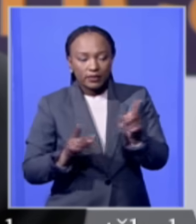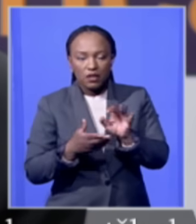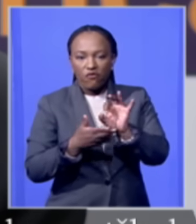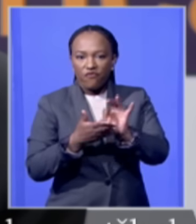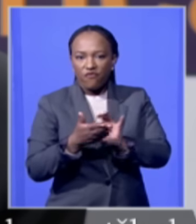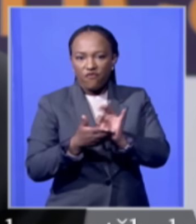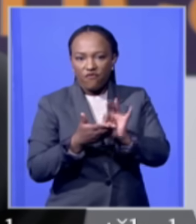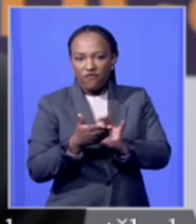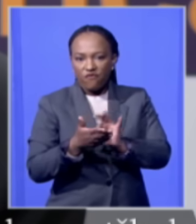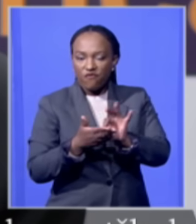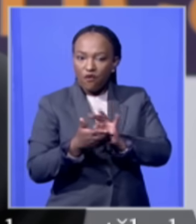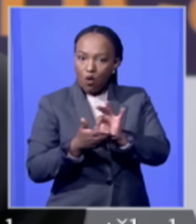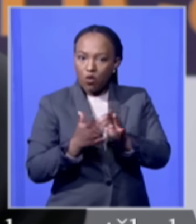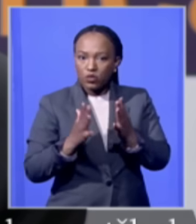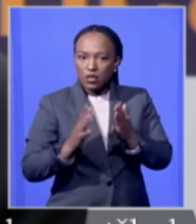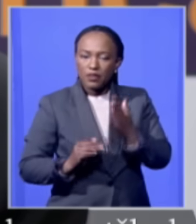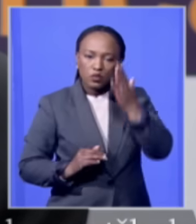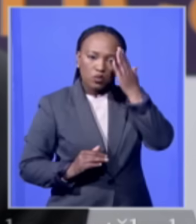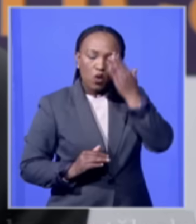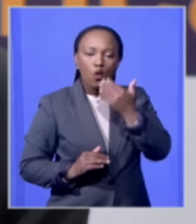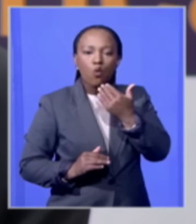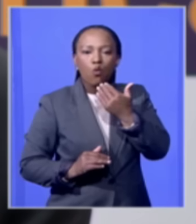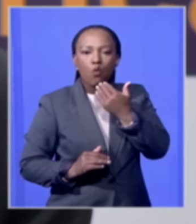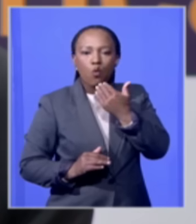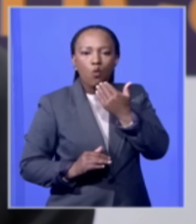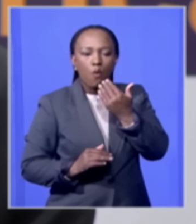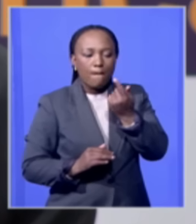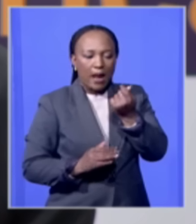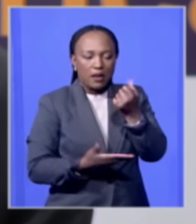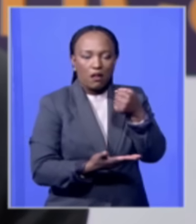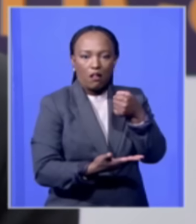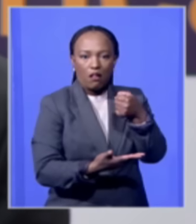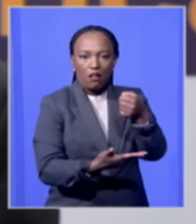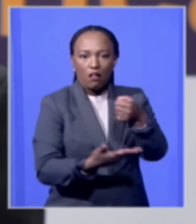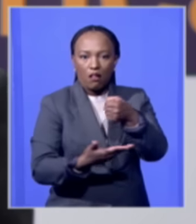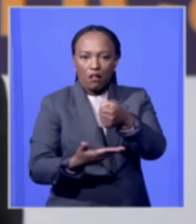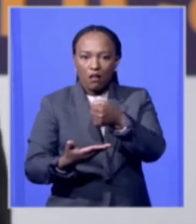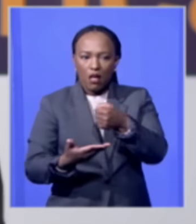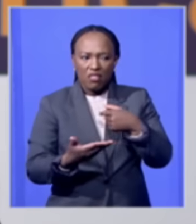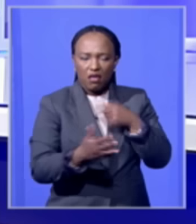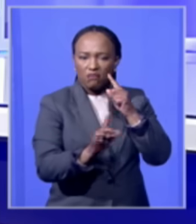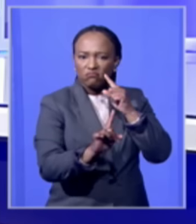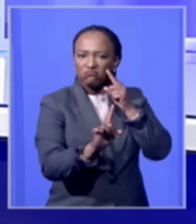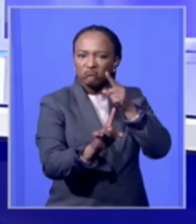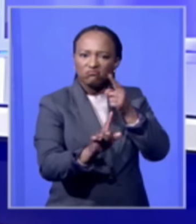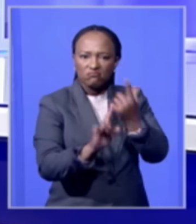is behind the funding of political parties and what agendas they are pursuing.